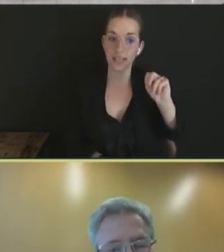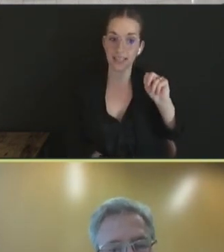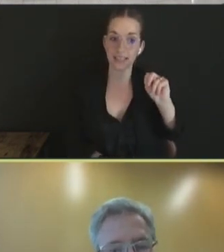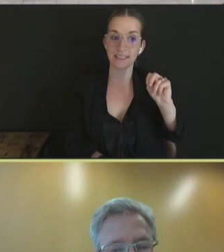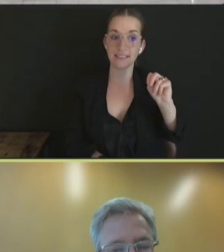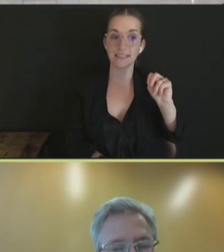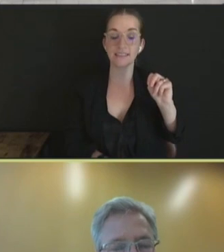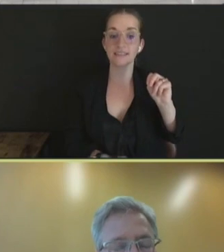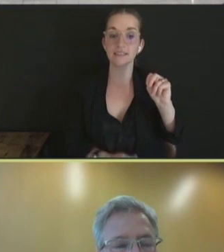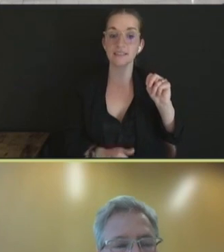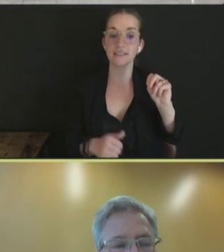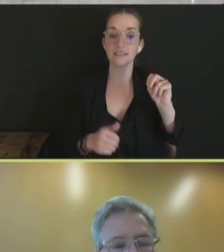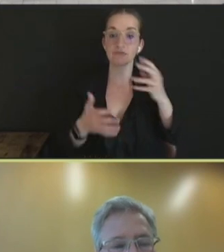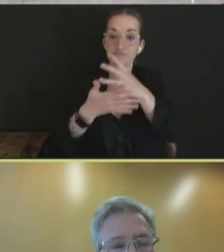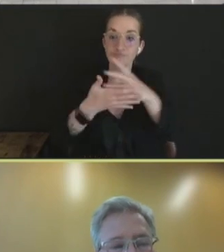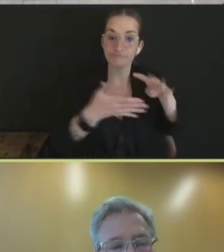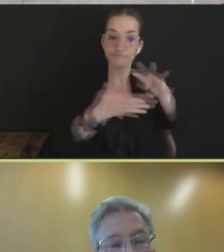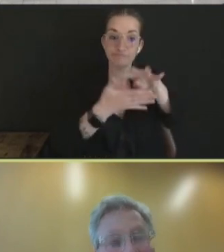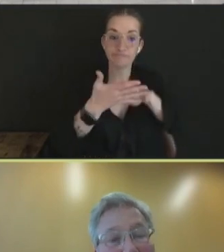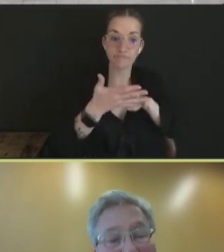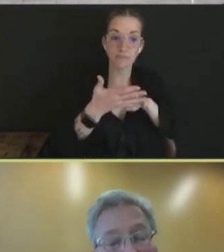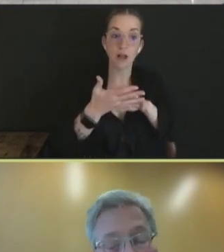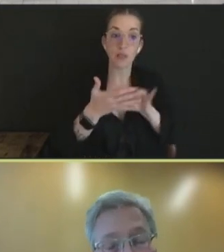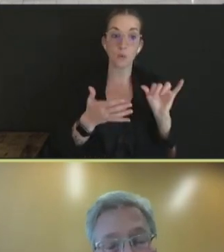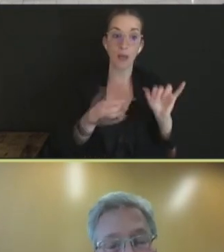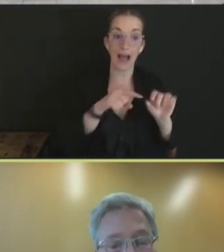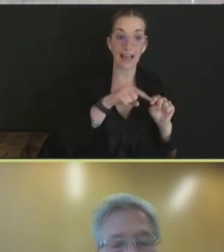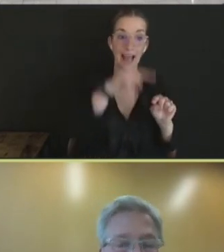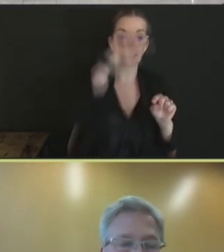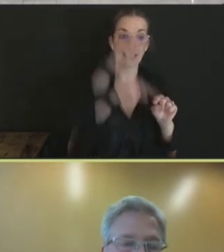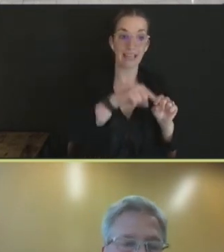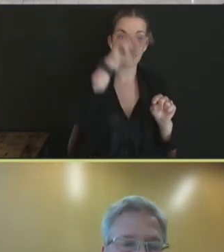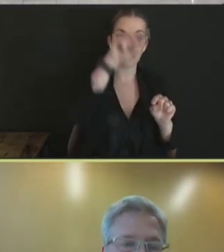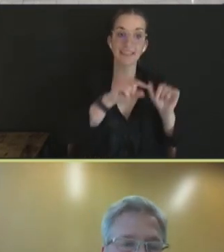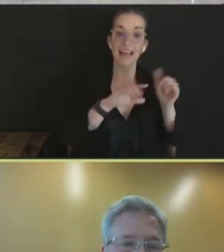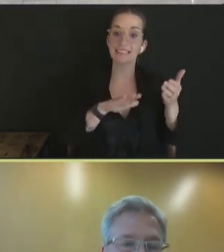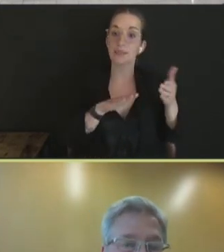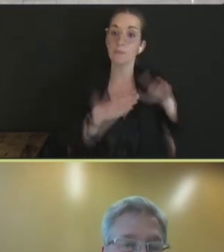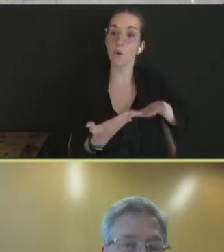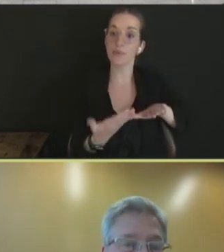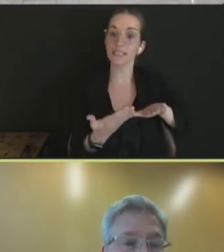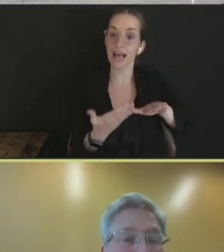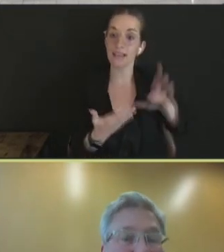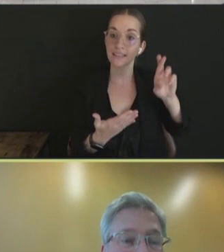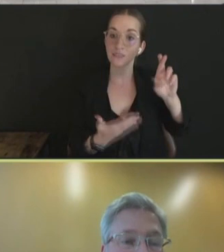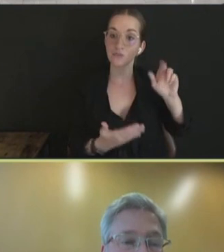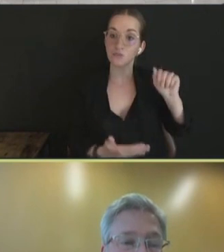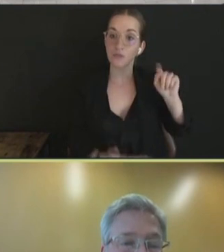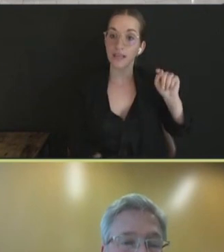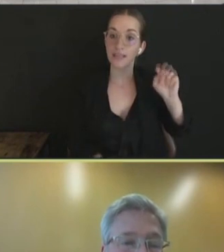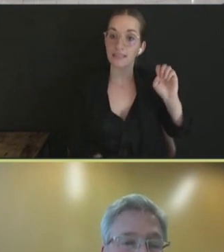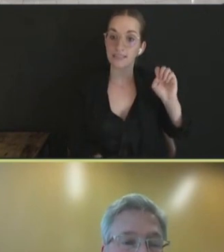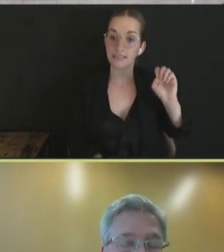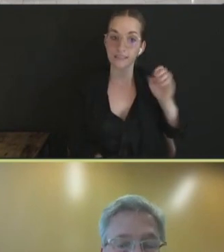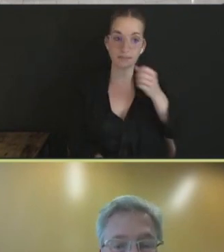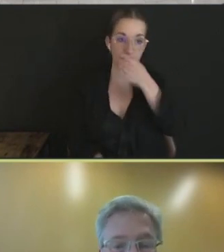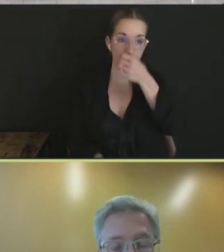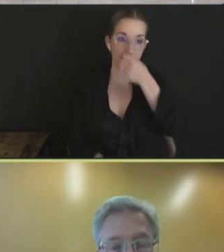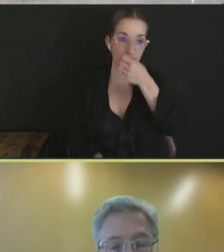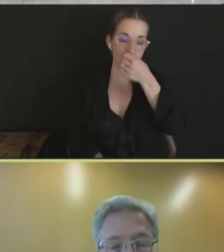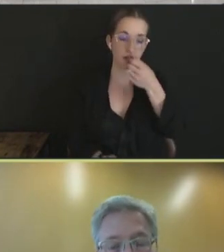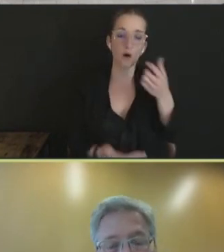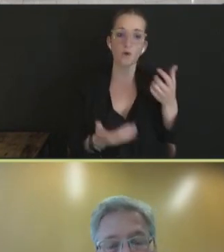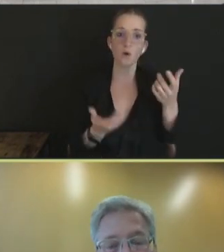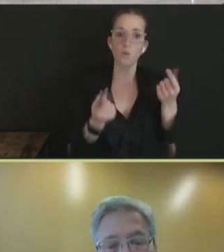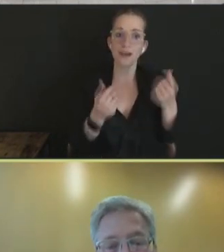the y-axis, what we have is the mortality. So really, how big of a problem is it in terms